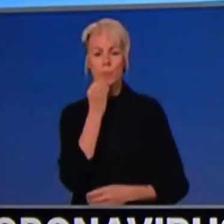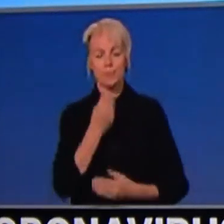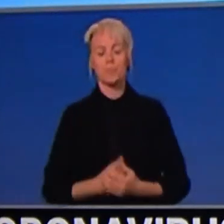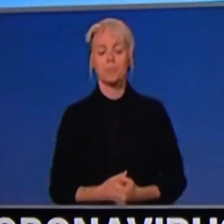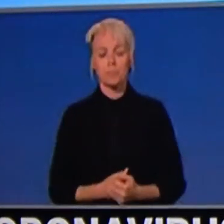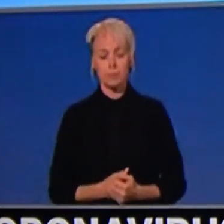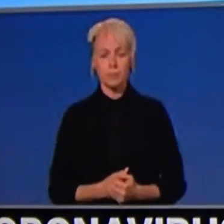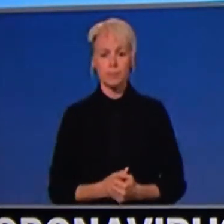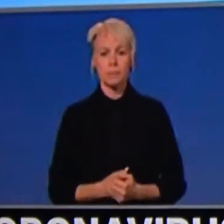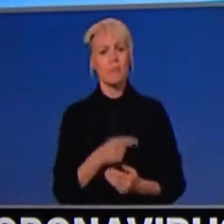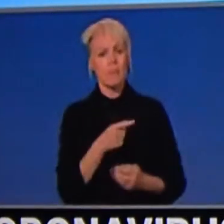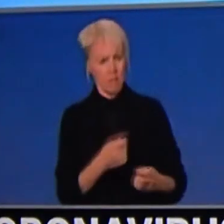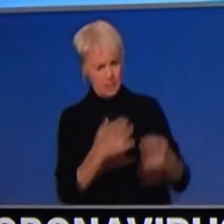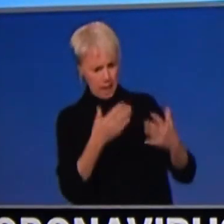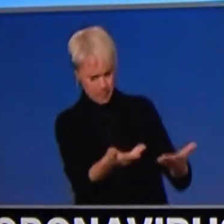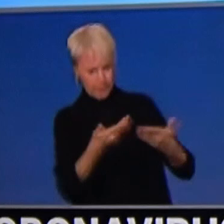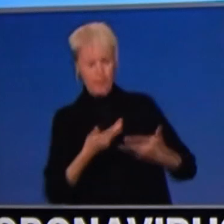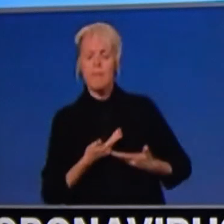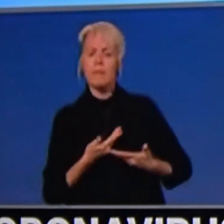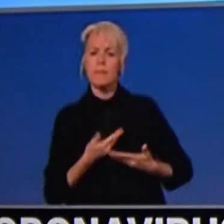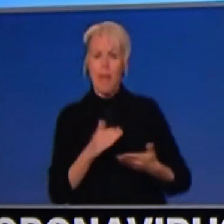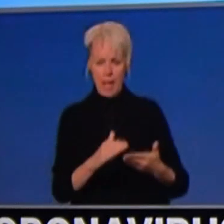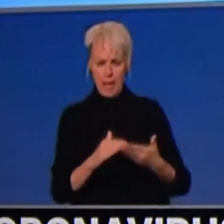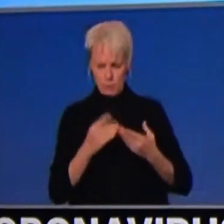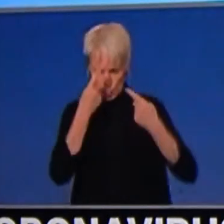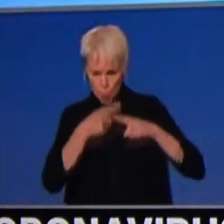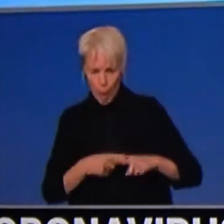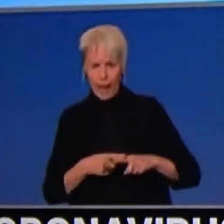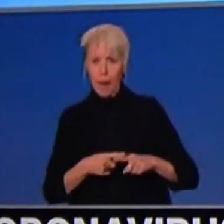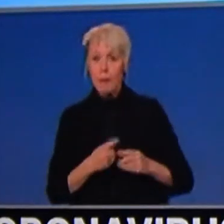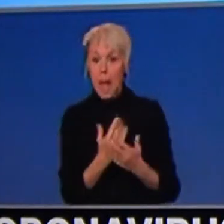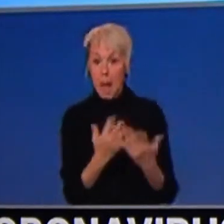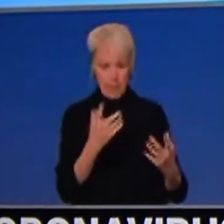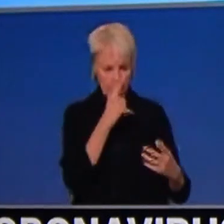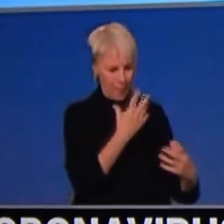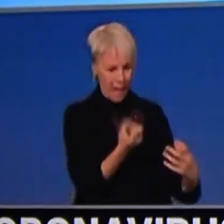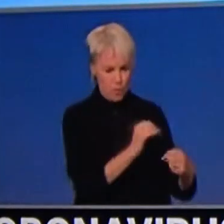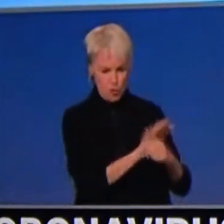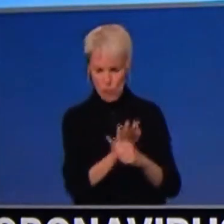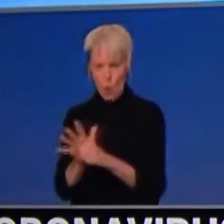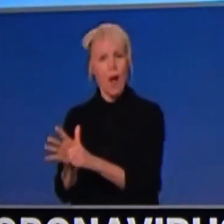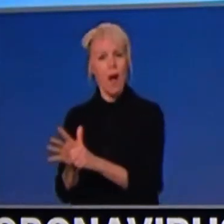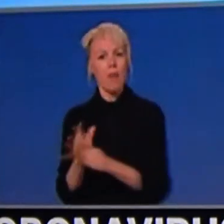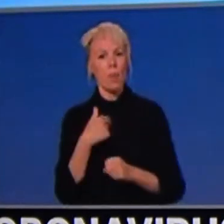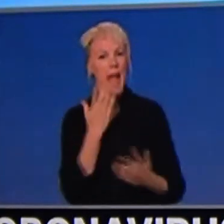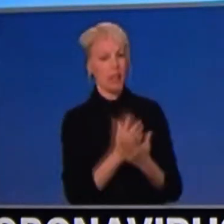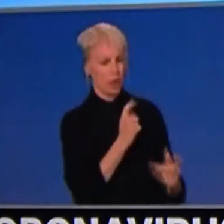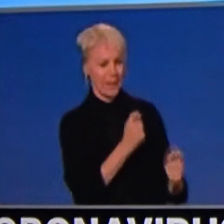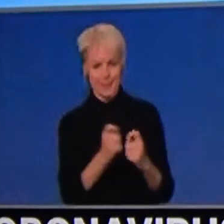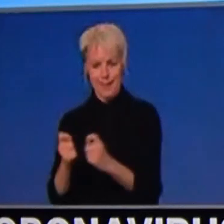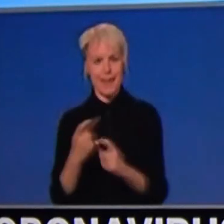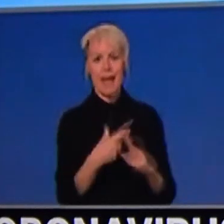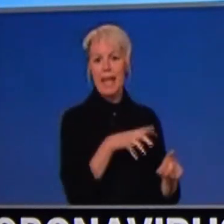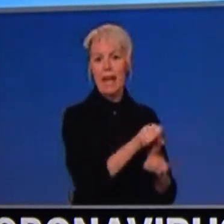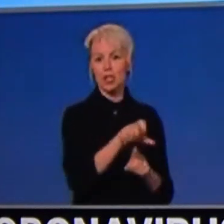country is actually detecting its cases. And as you will see, as we come to this, we are doing very well, and that's